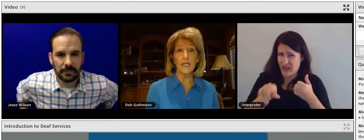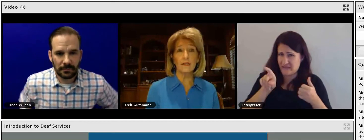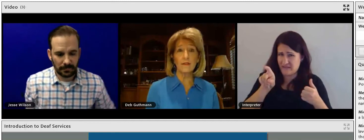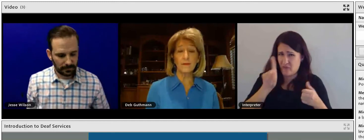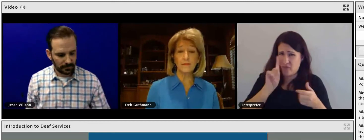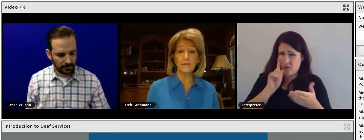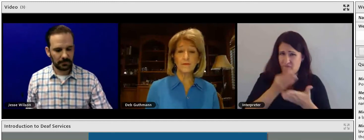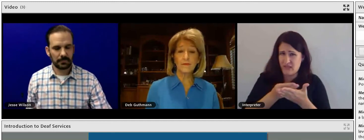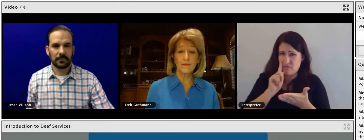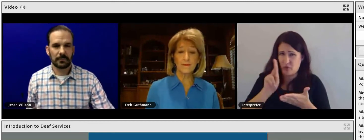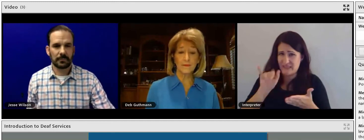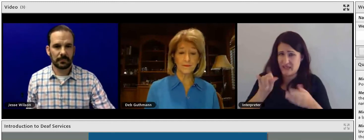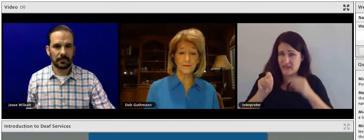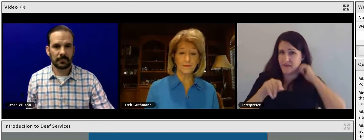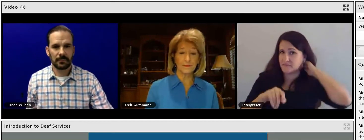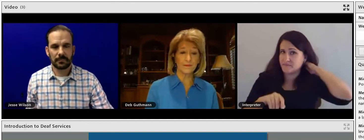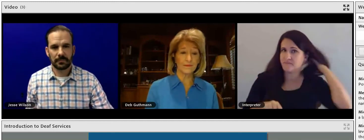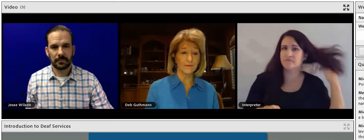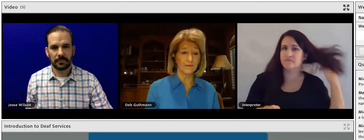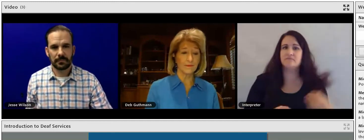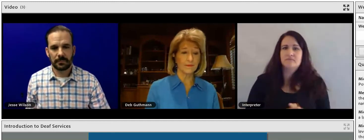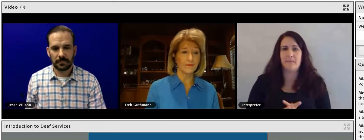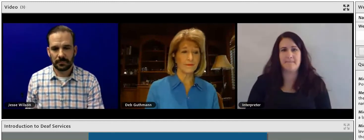the funding in Kentucky?